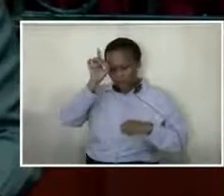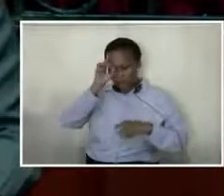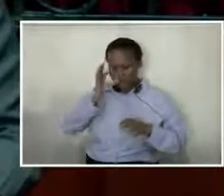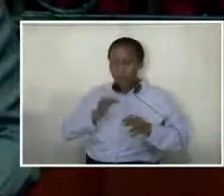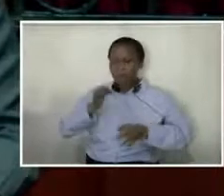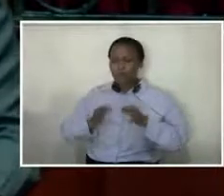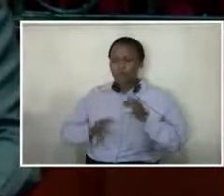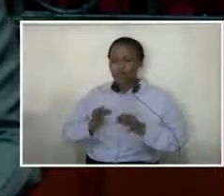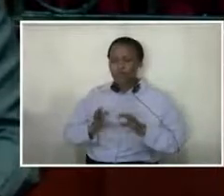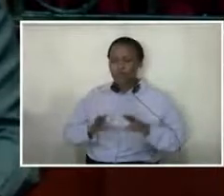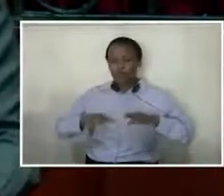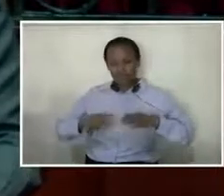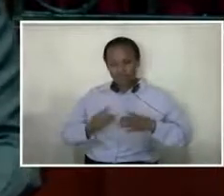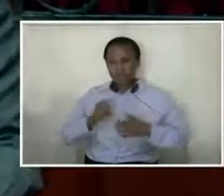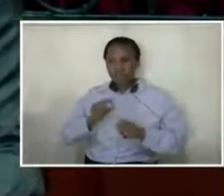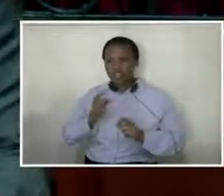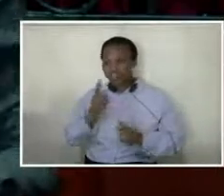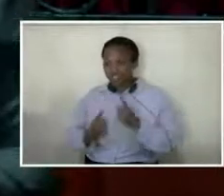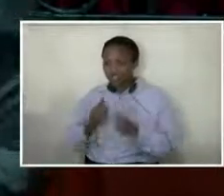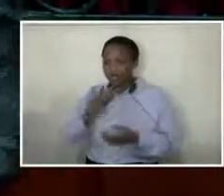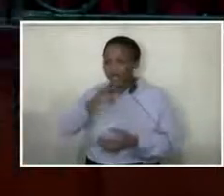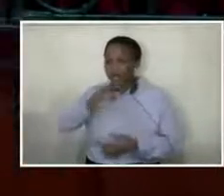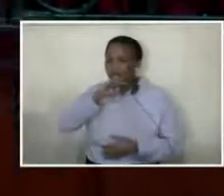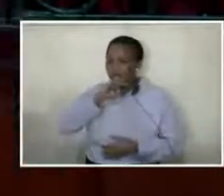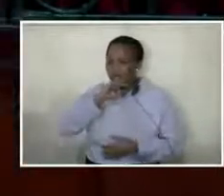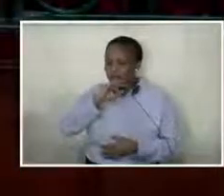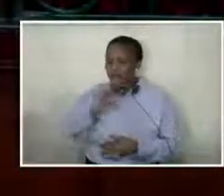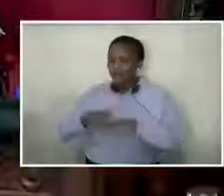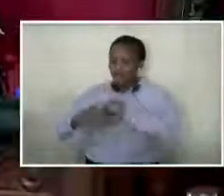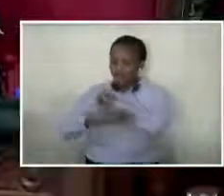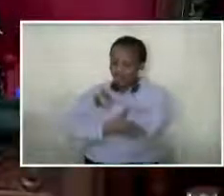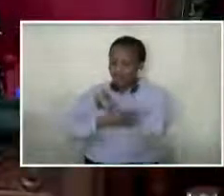singakwazi ukuliphatha lelizwe libuyele kubantu balo. Ngiyabonga.